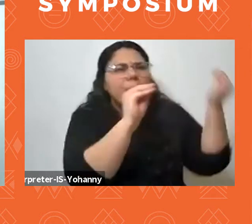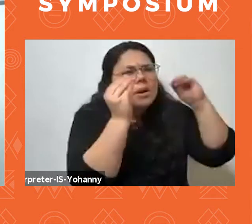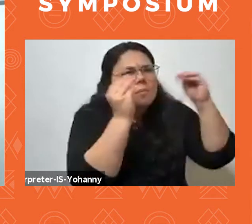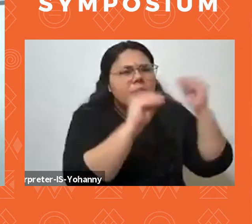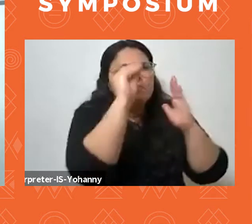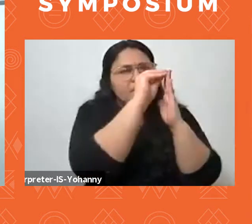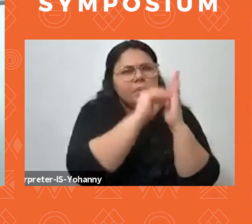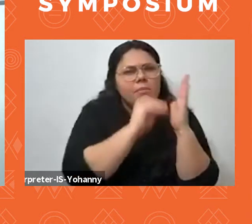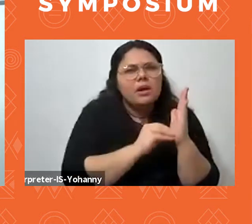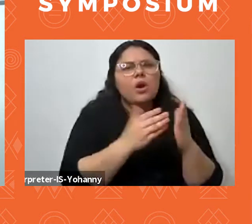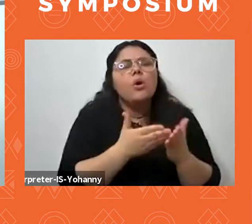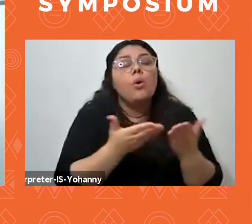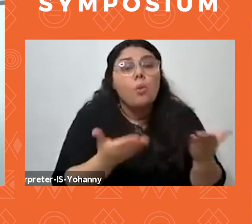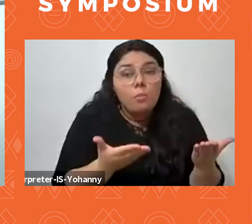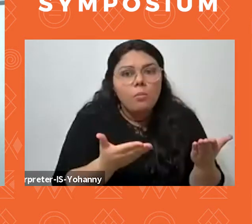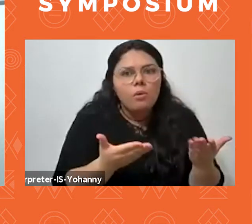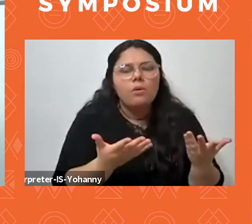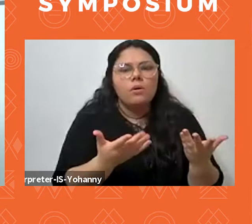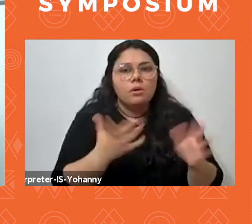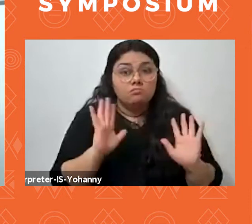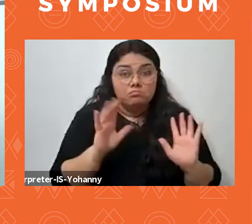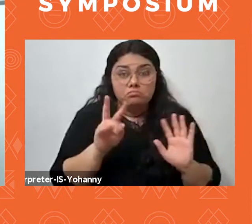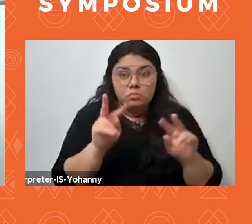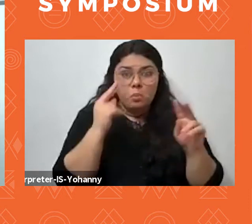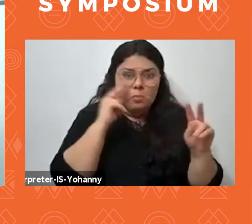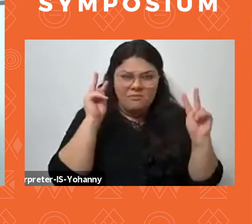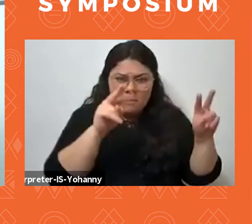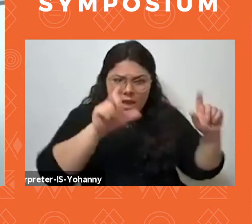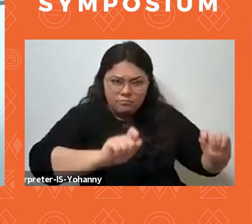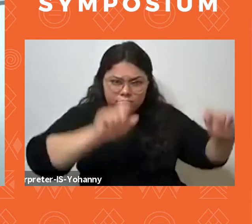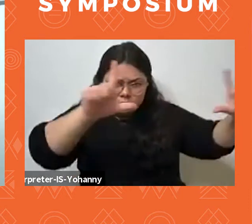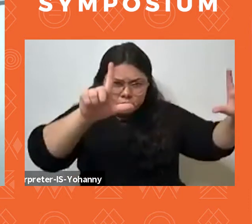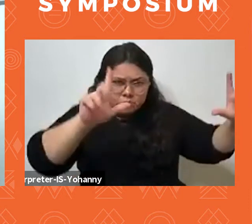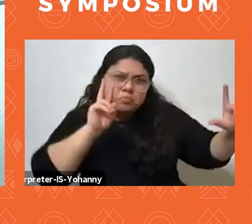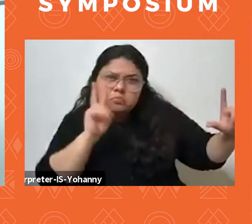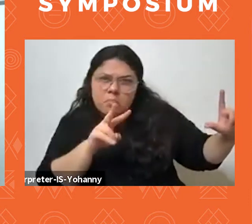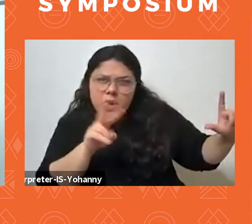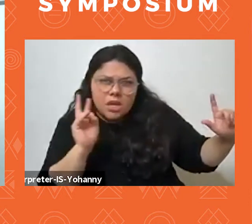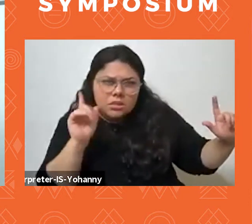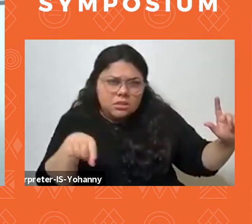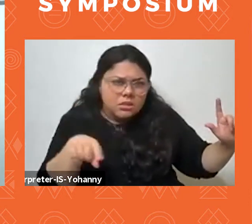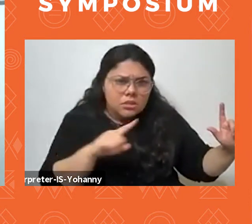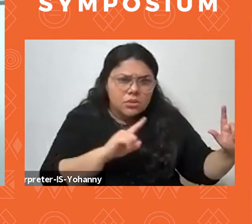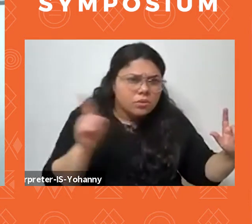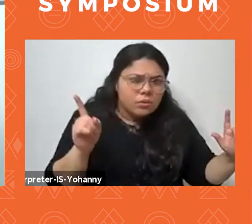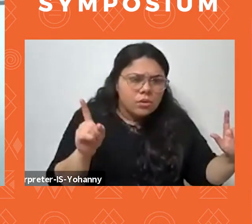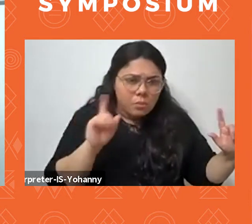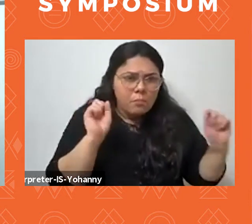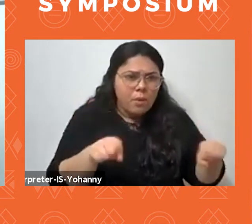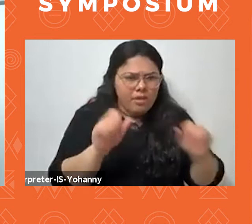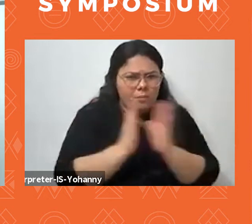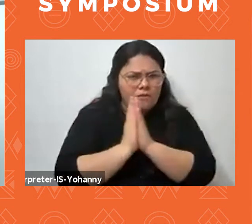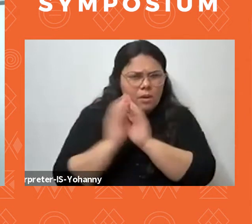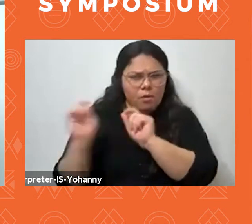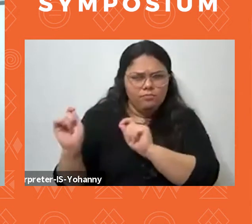slide. If we have a slide, maybe that could help me speak to the moment. If not, we will have it later. But let me just